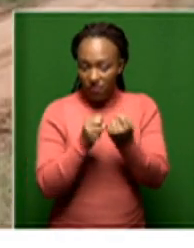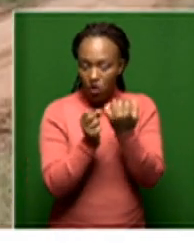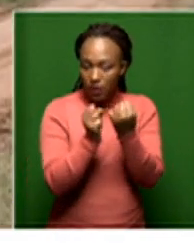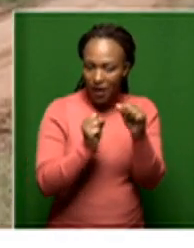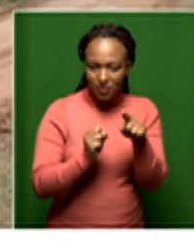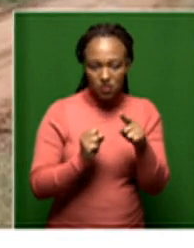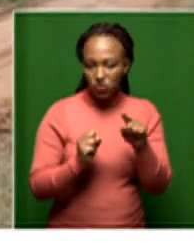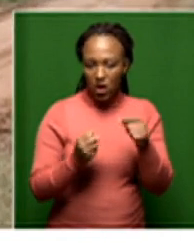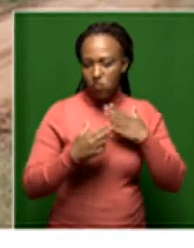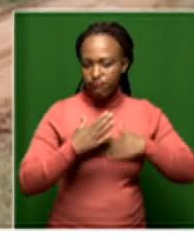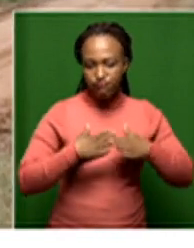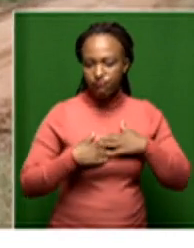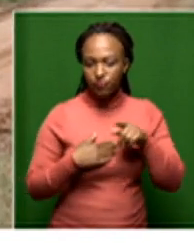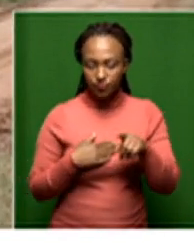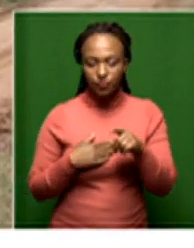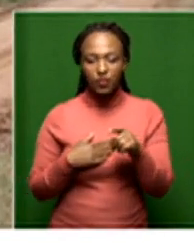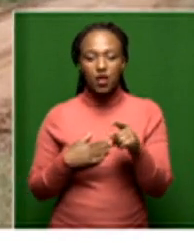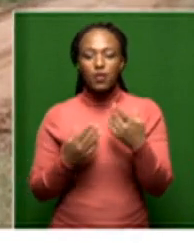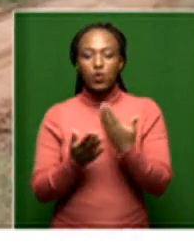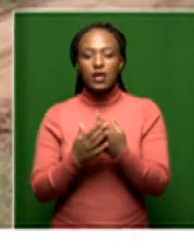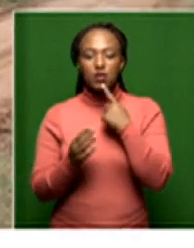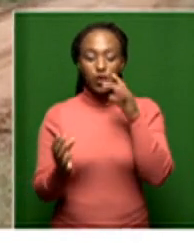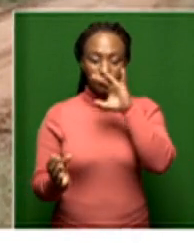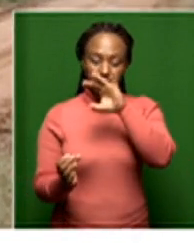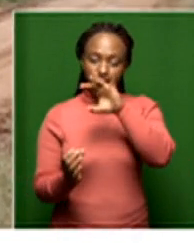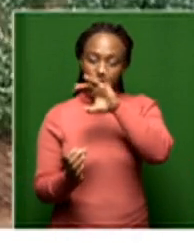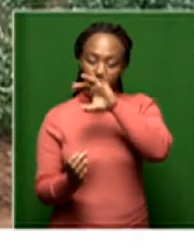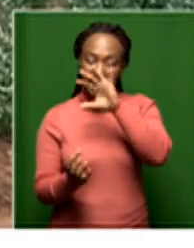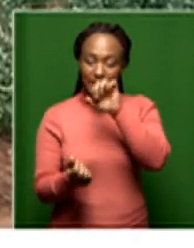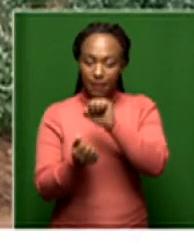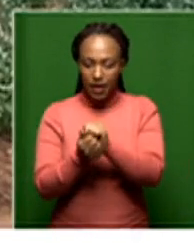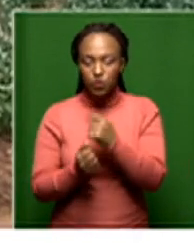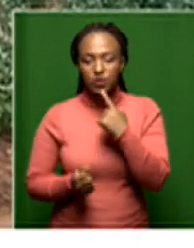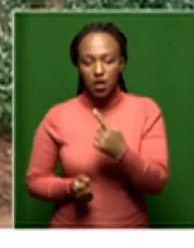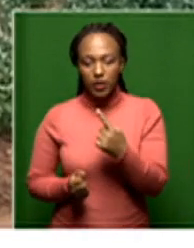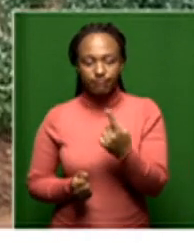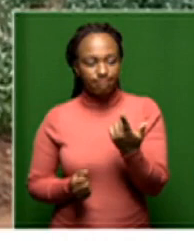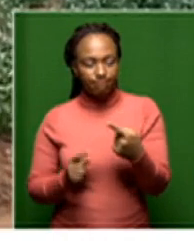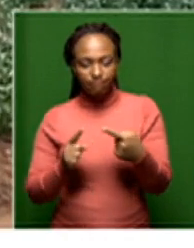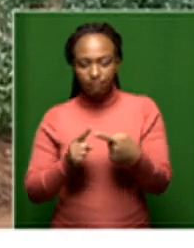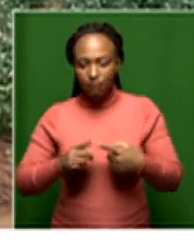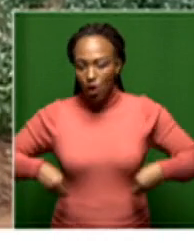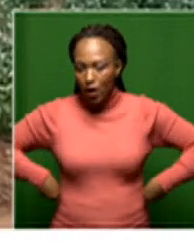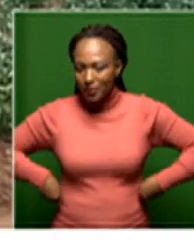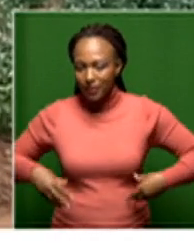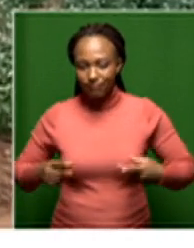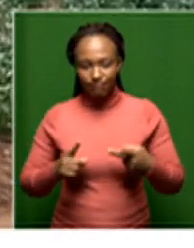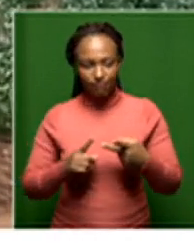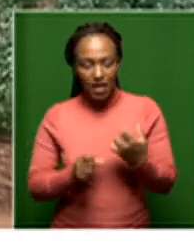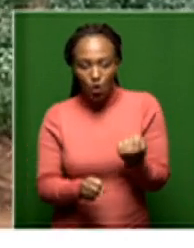what we can say, in summary, has been instances of corruption and